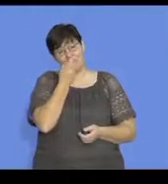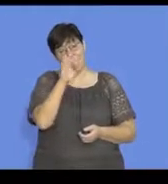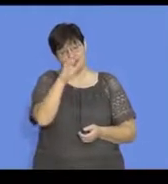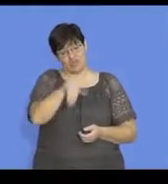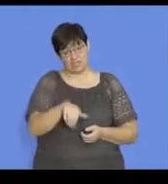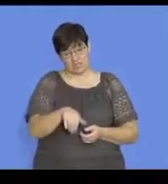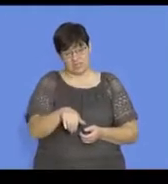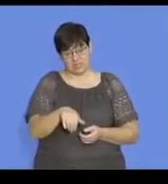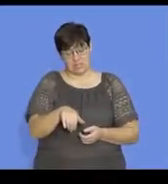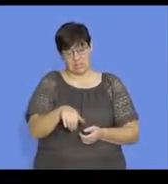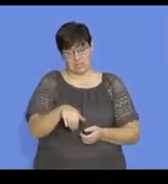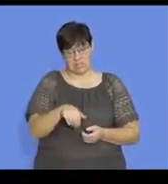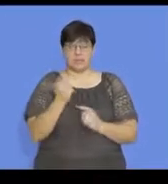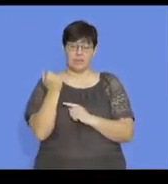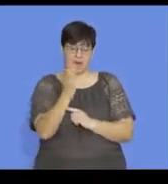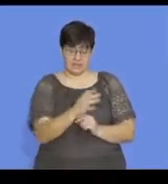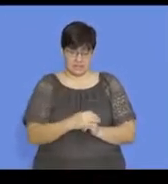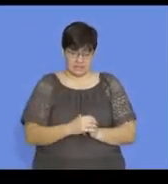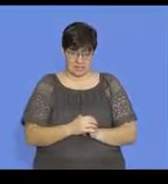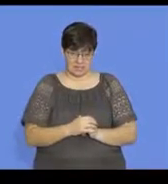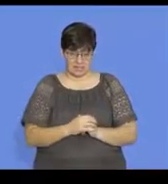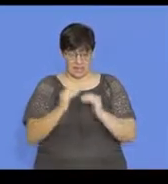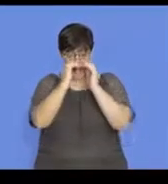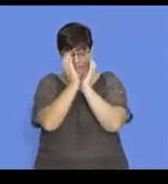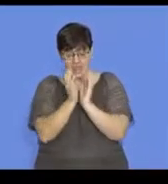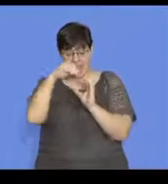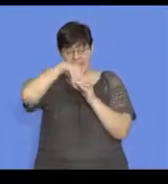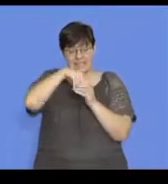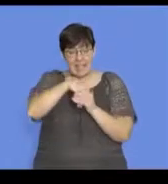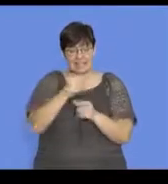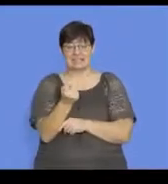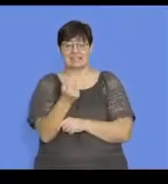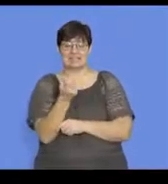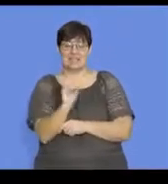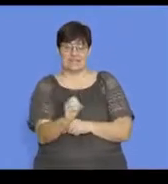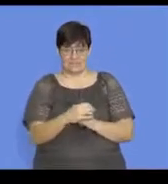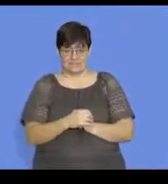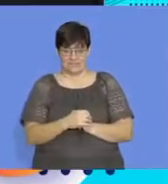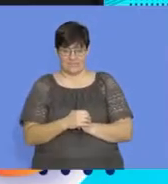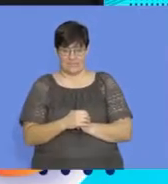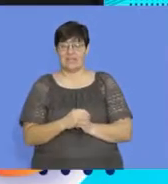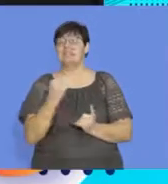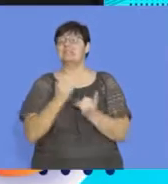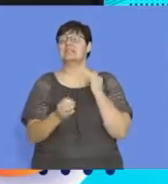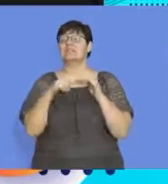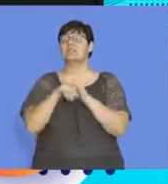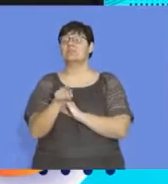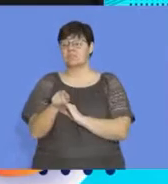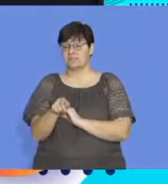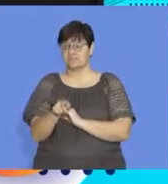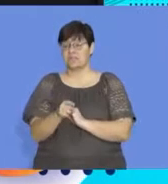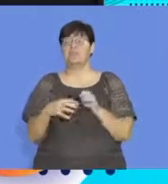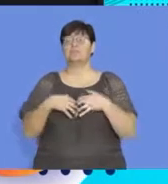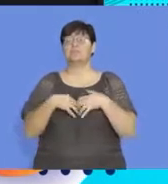enclosed, and what is inside the fruit, it's a seed. Remember, sexual reproduction gives rise to